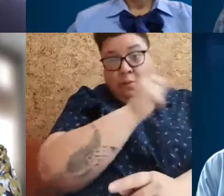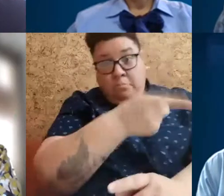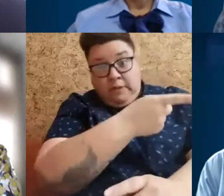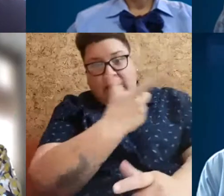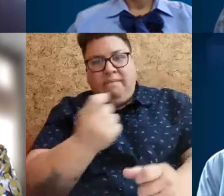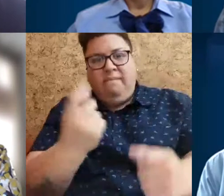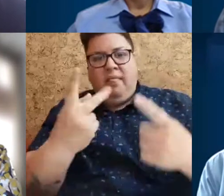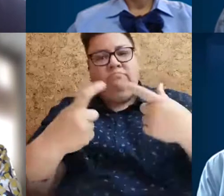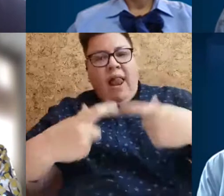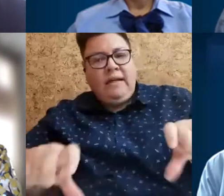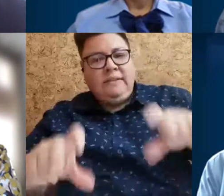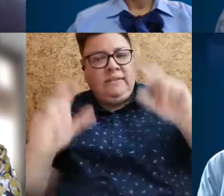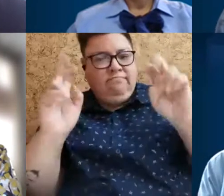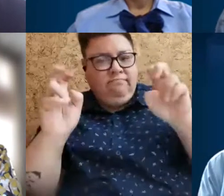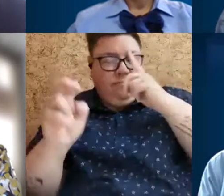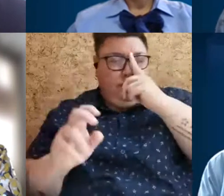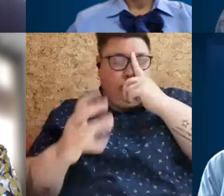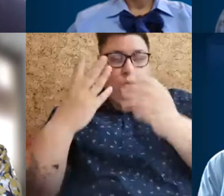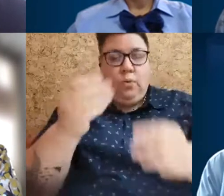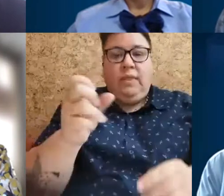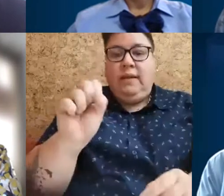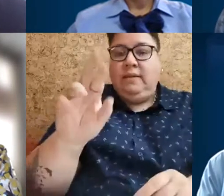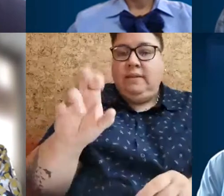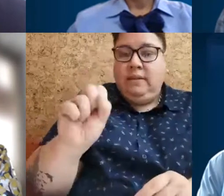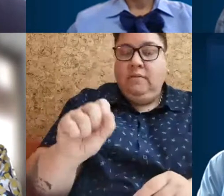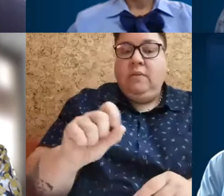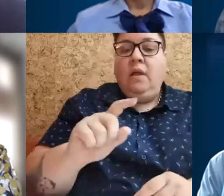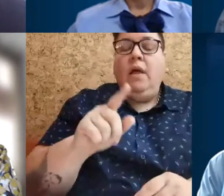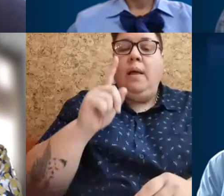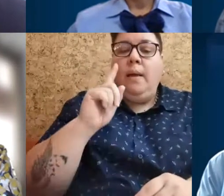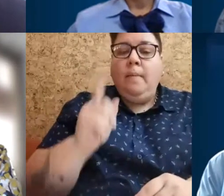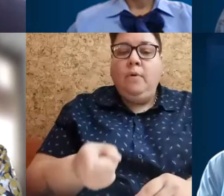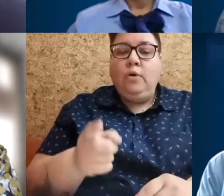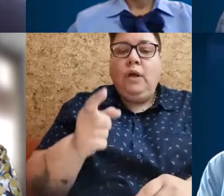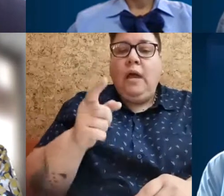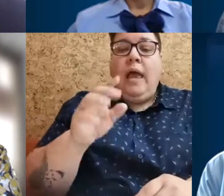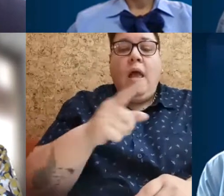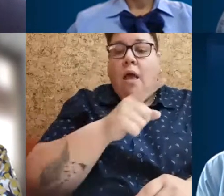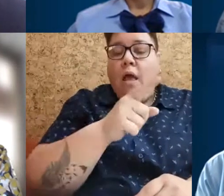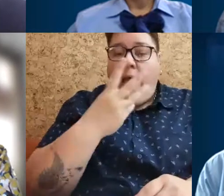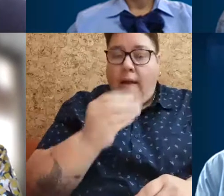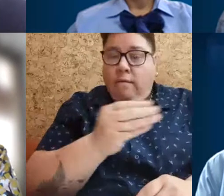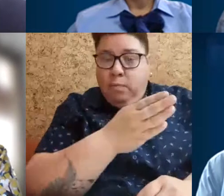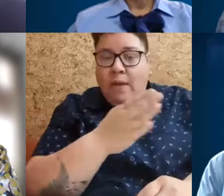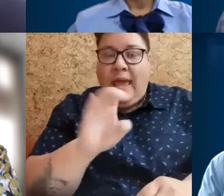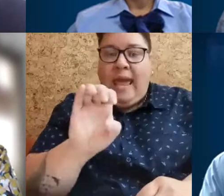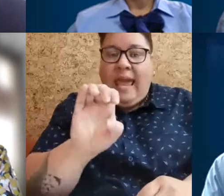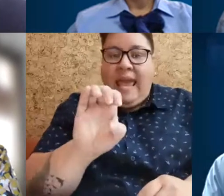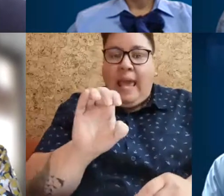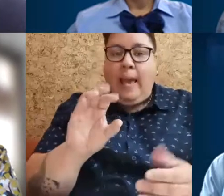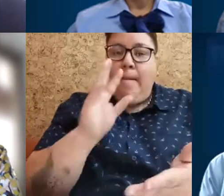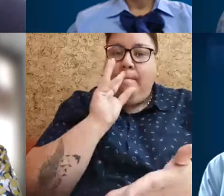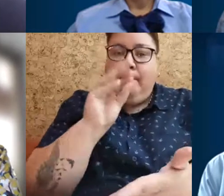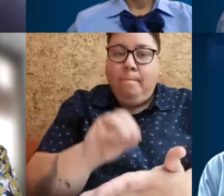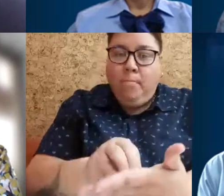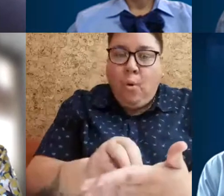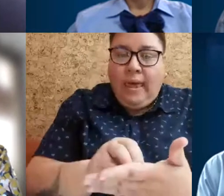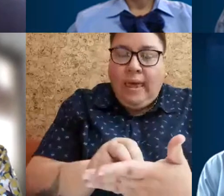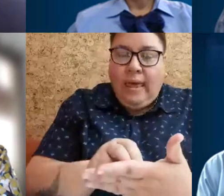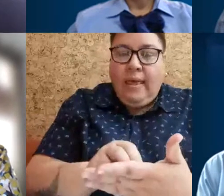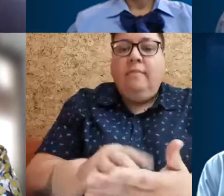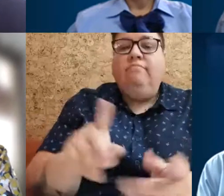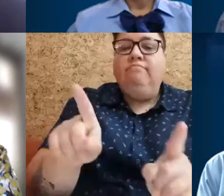representative registration does not require an e-booking appointment. It can easily be done on the SARS